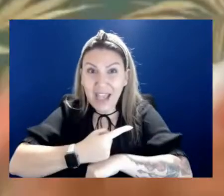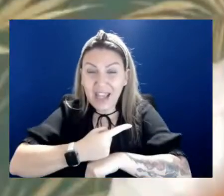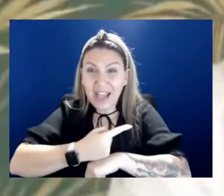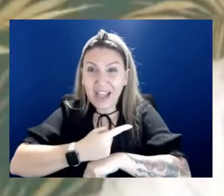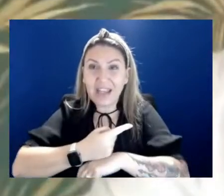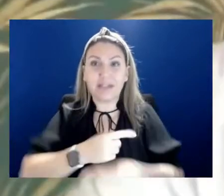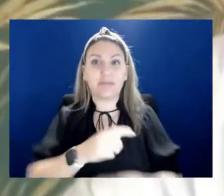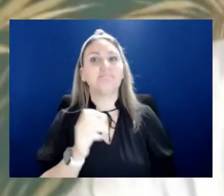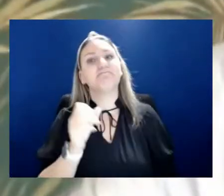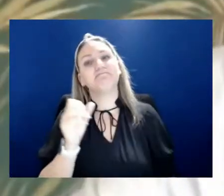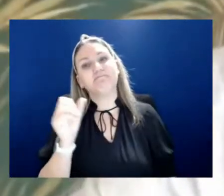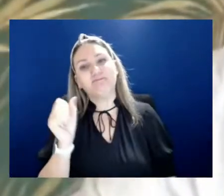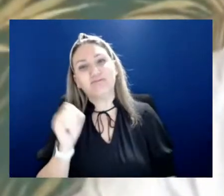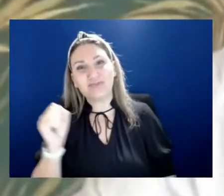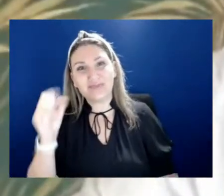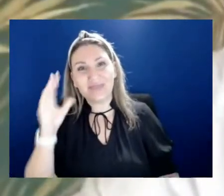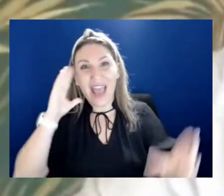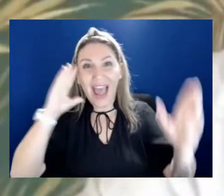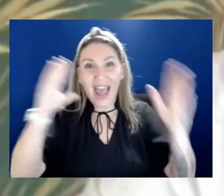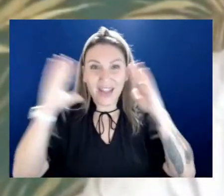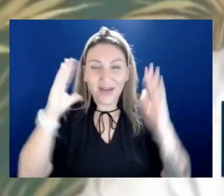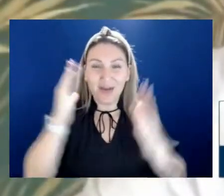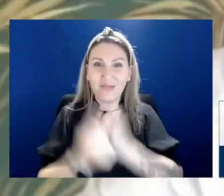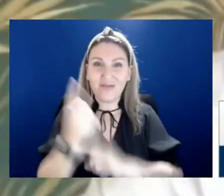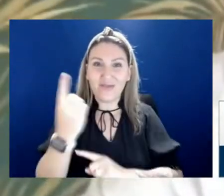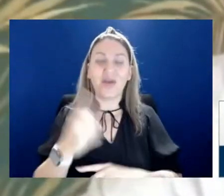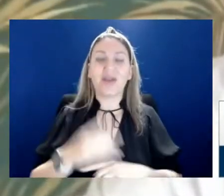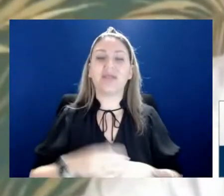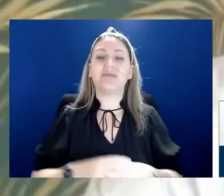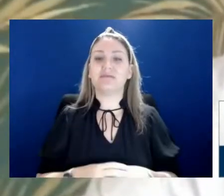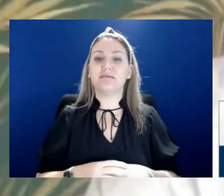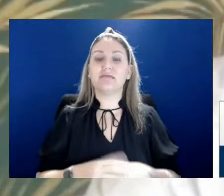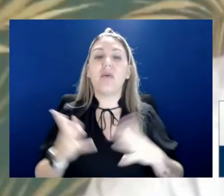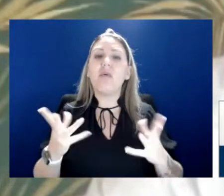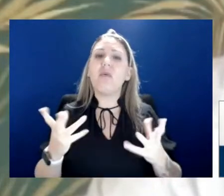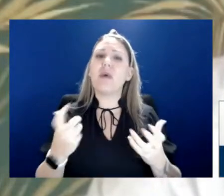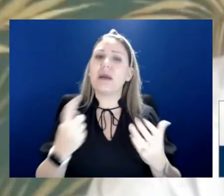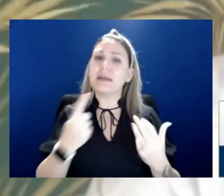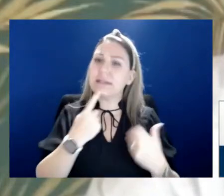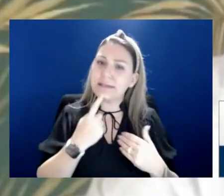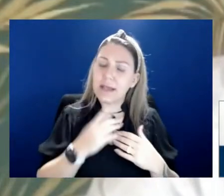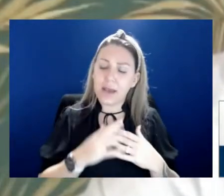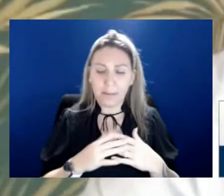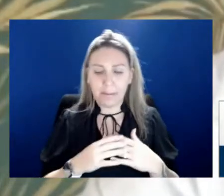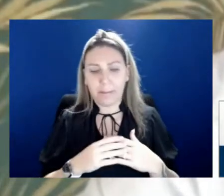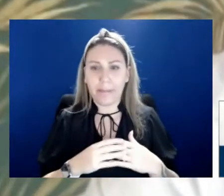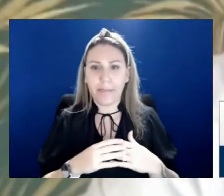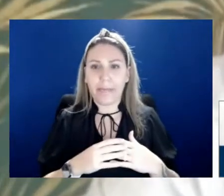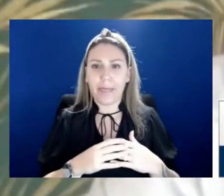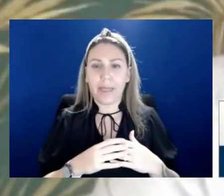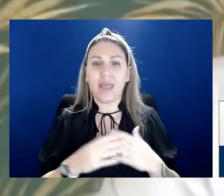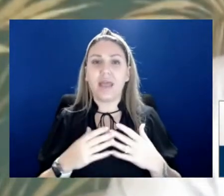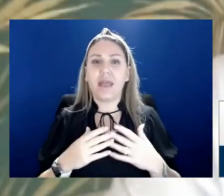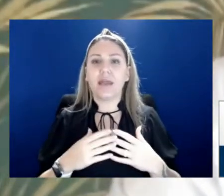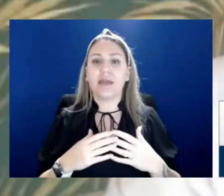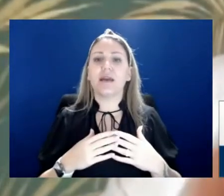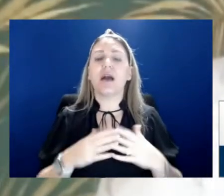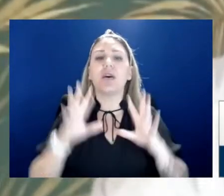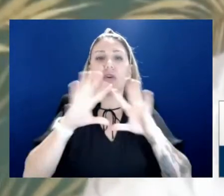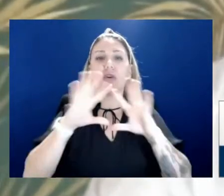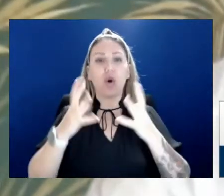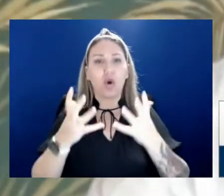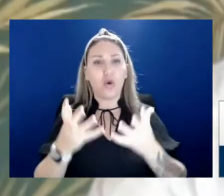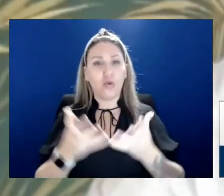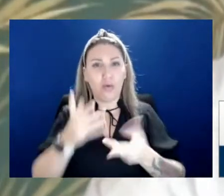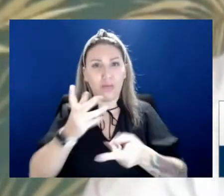Yes. Hello, everybody. I want to say thank you to Global Care Force